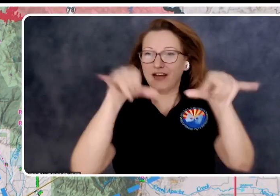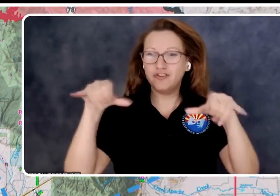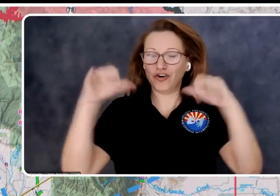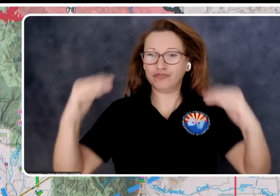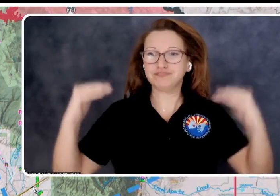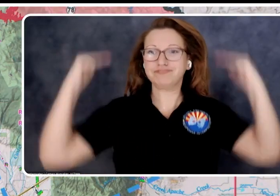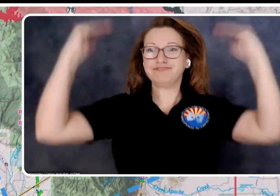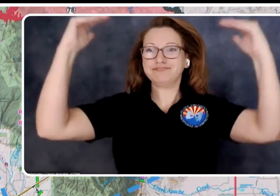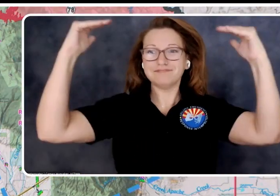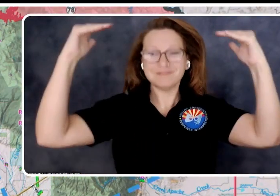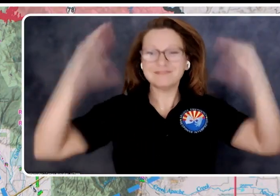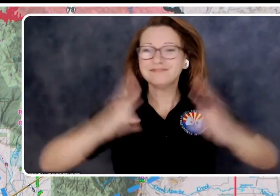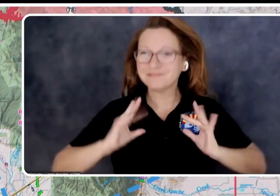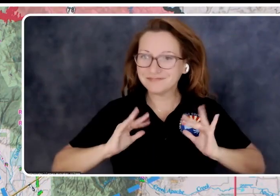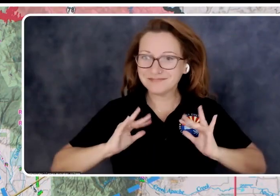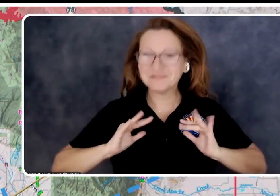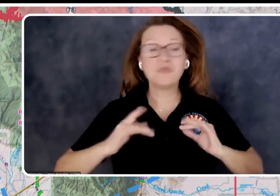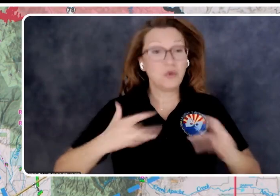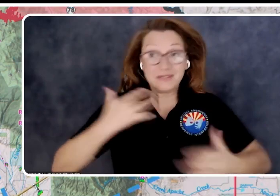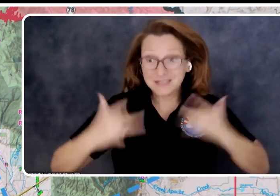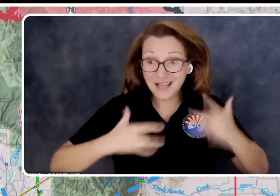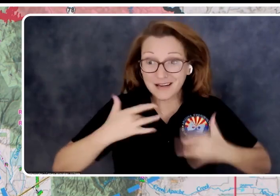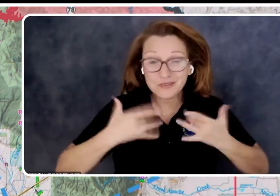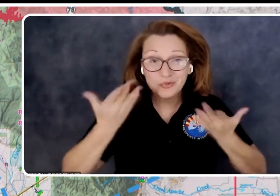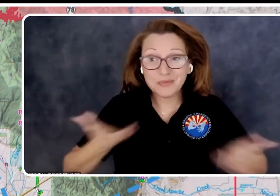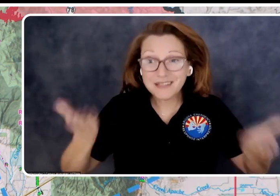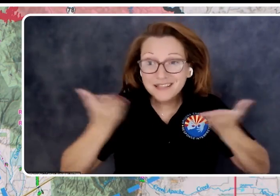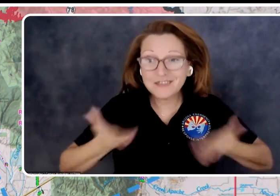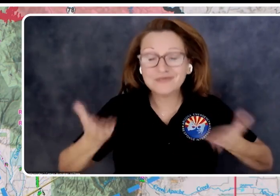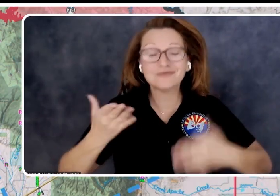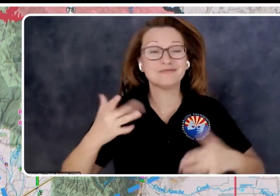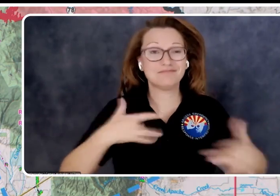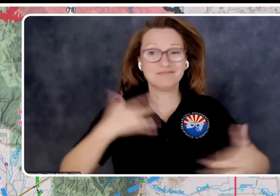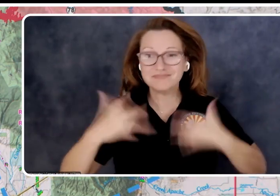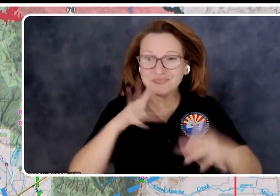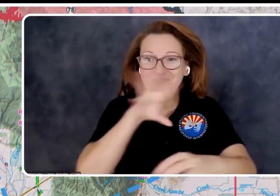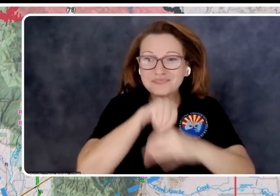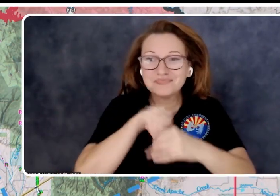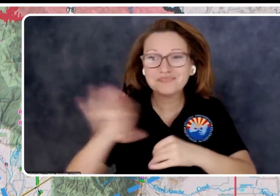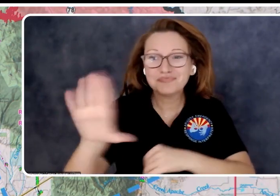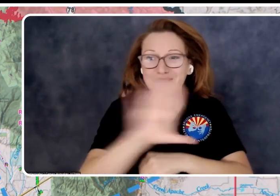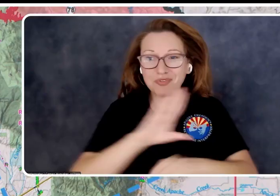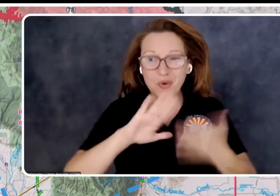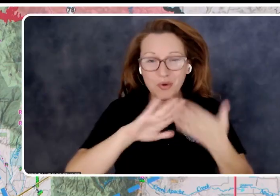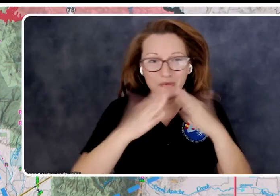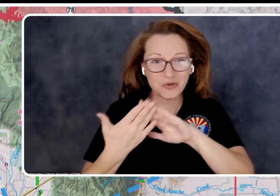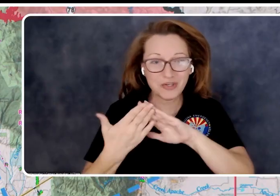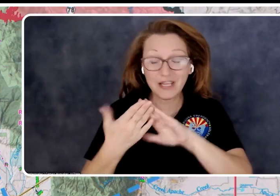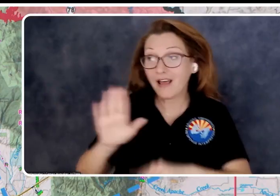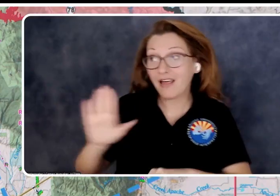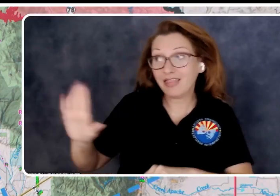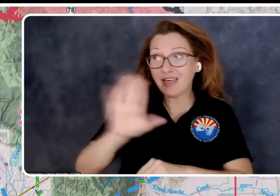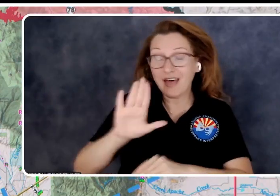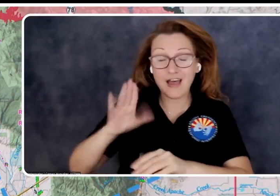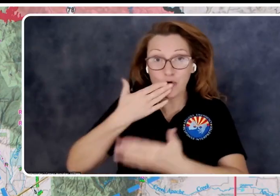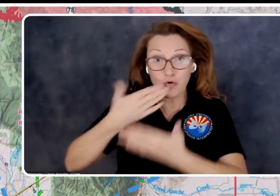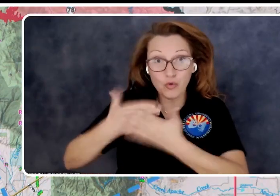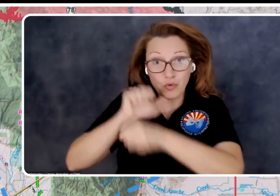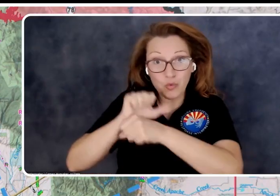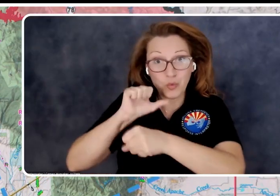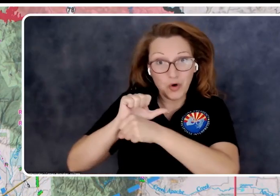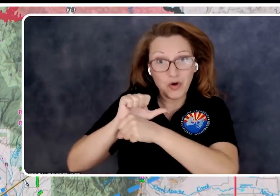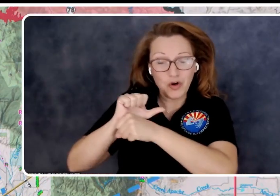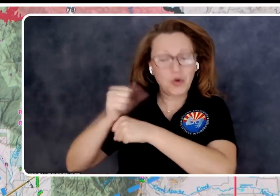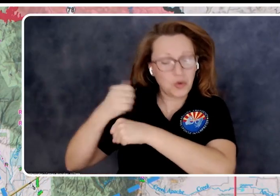way. And so we're really excited to be here, to be a part of your community, to be helping. And we want to carry the good work that they did